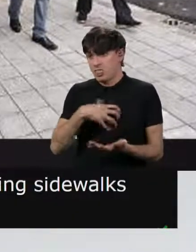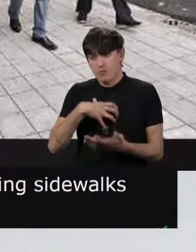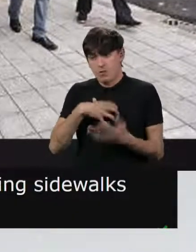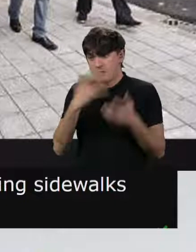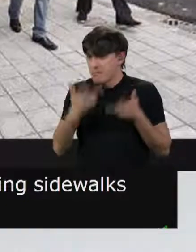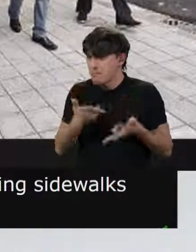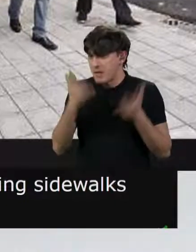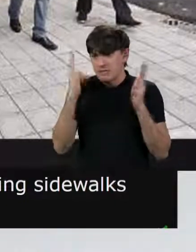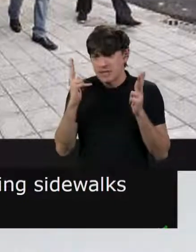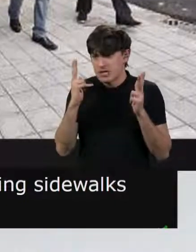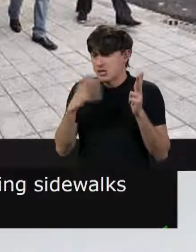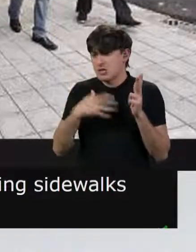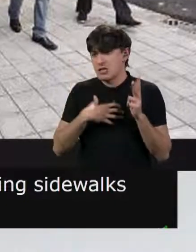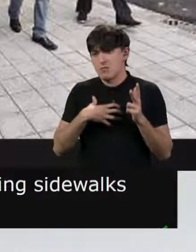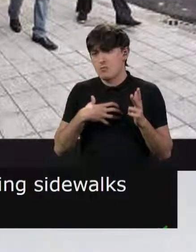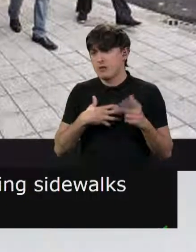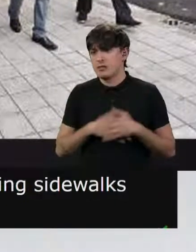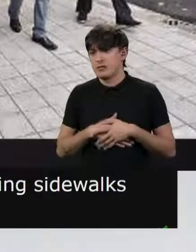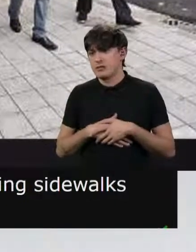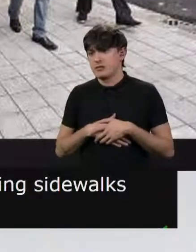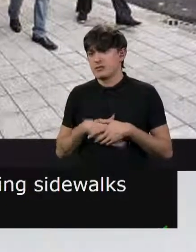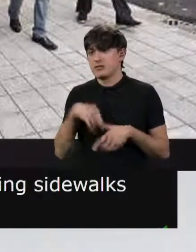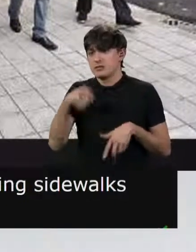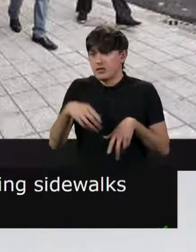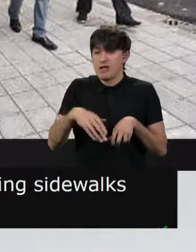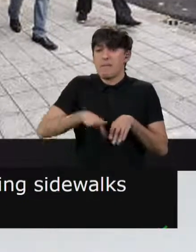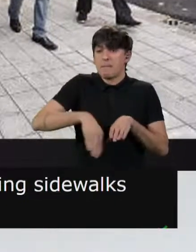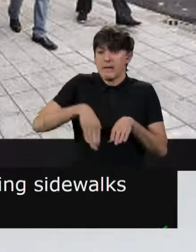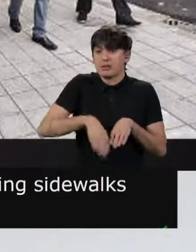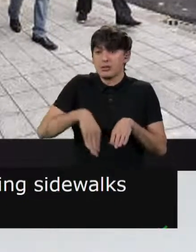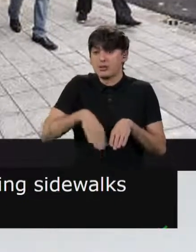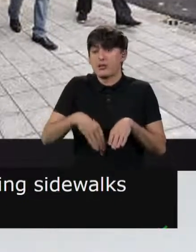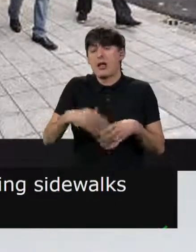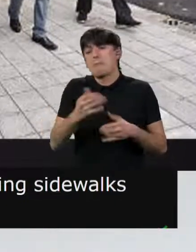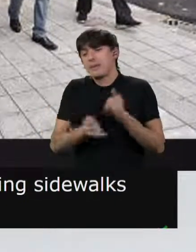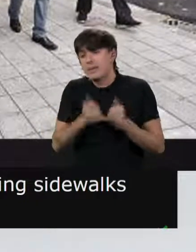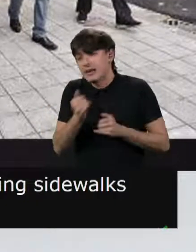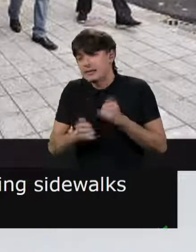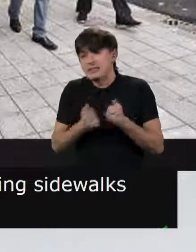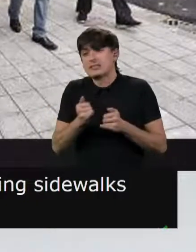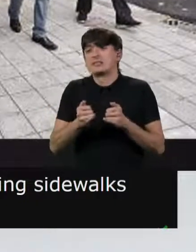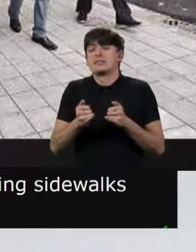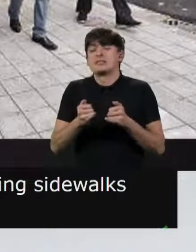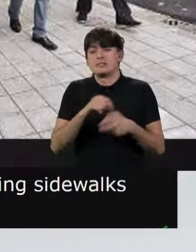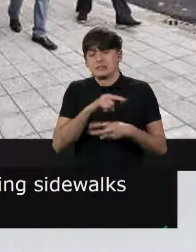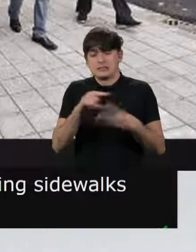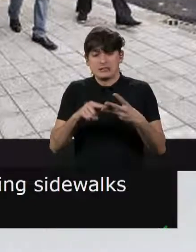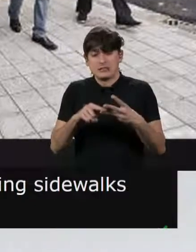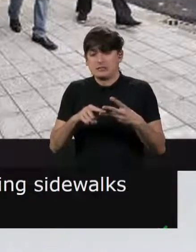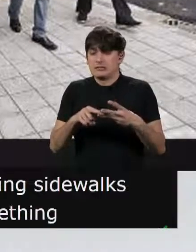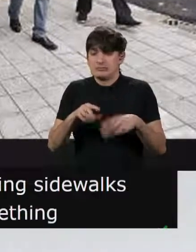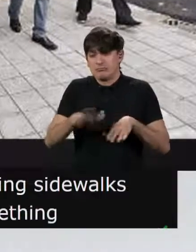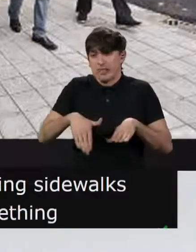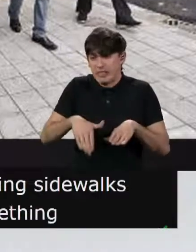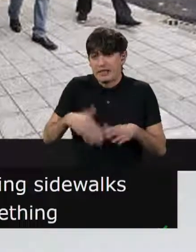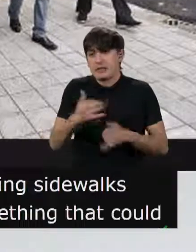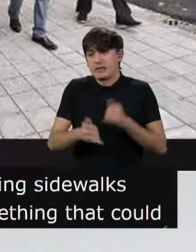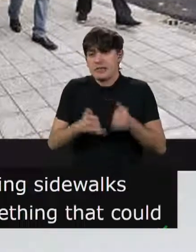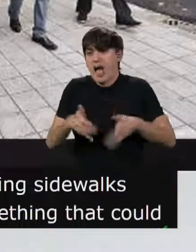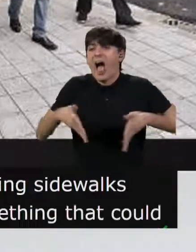Thankfully, the situation is no longer something that could happen because they are not allowed to